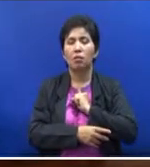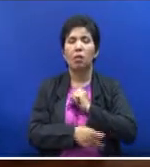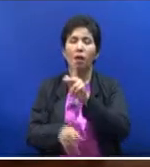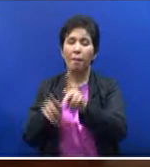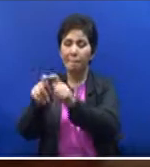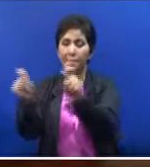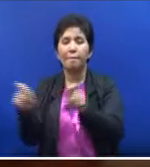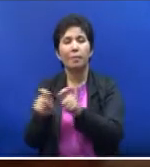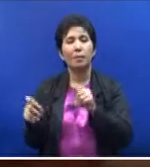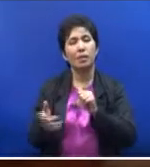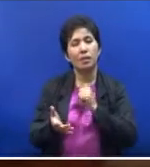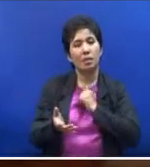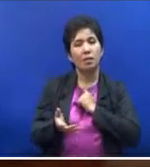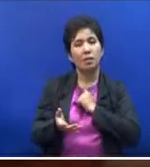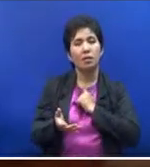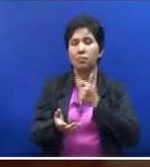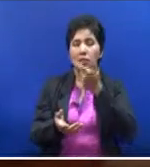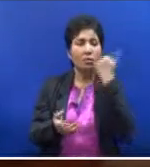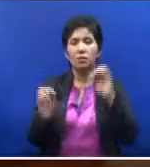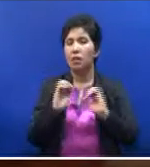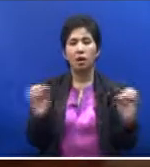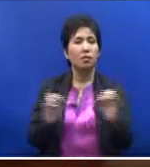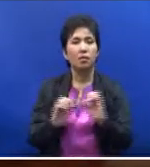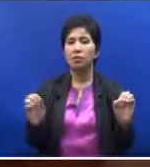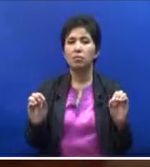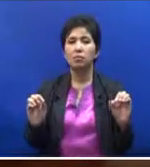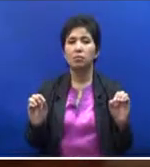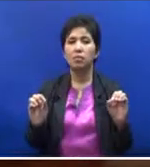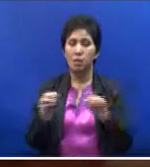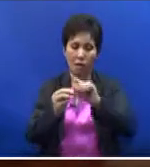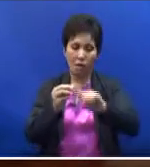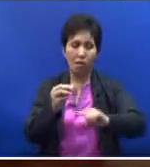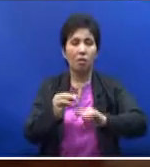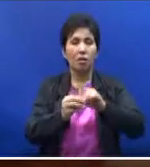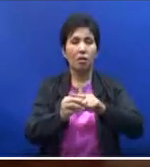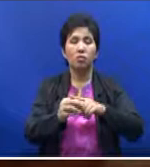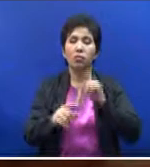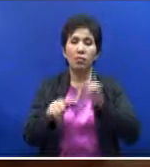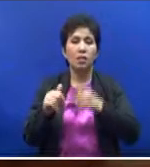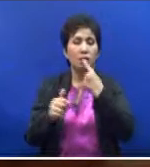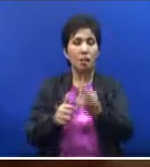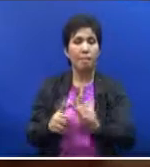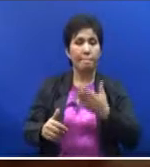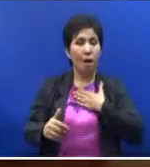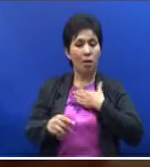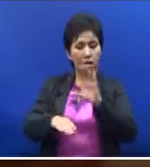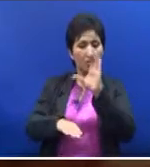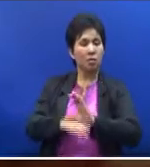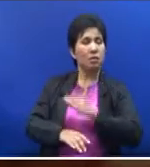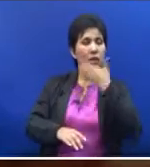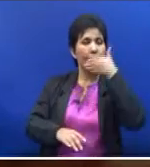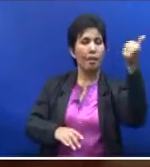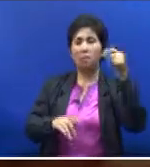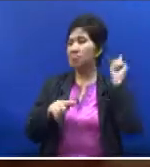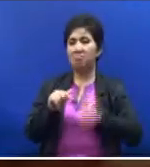local culture. Okay, because there is no superiority, okay, among the culture. You cannot claim that your culture is the best,